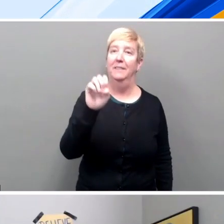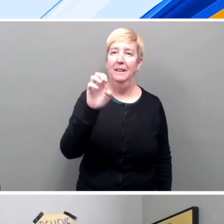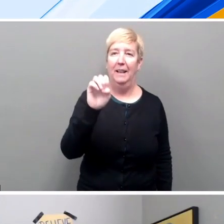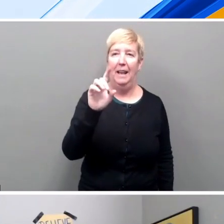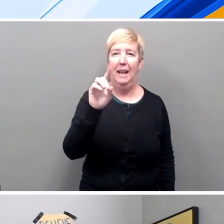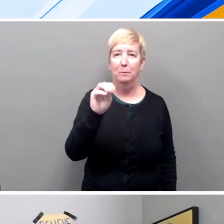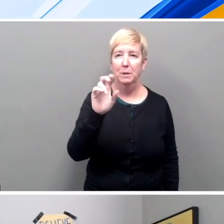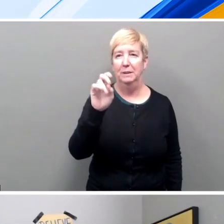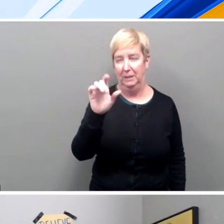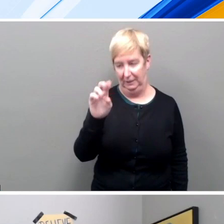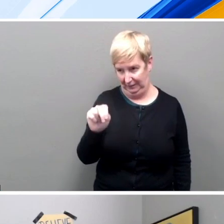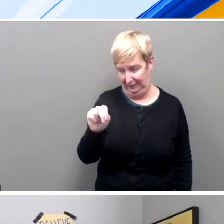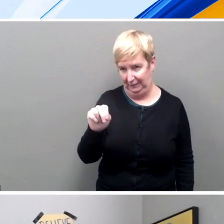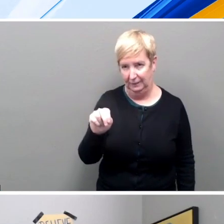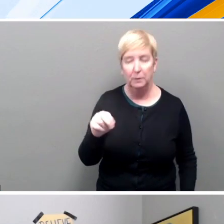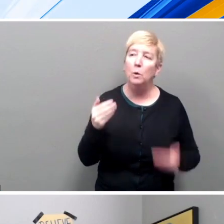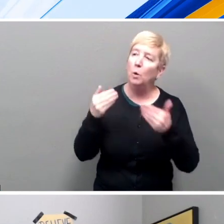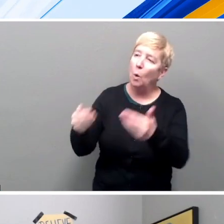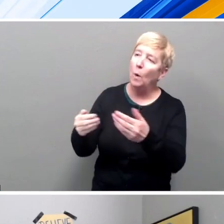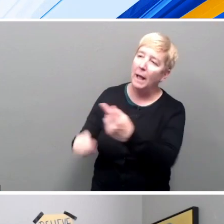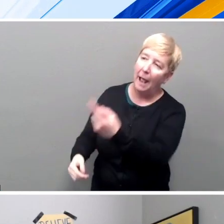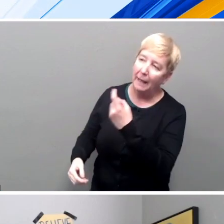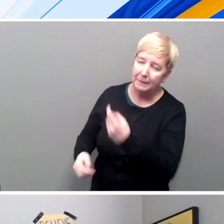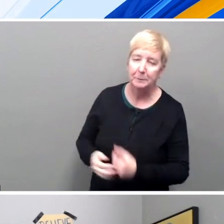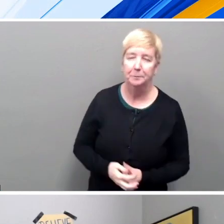feel free to ask your question.